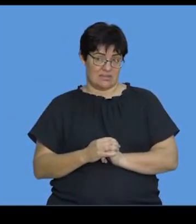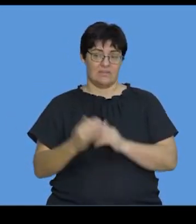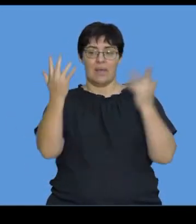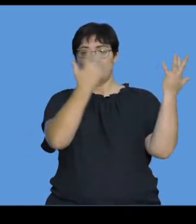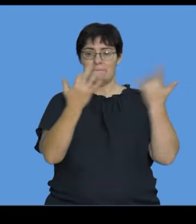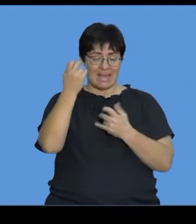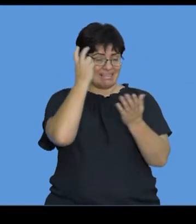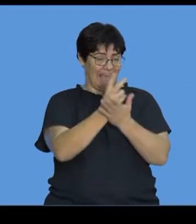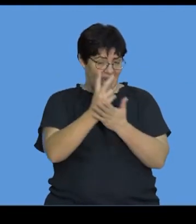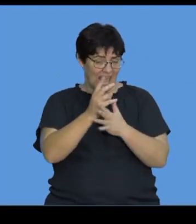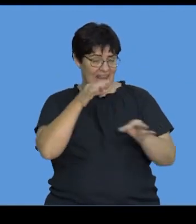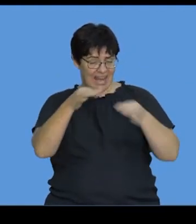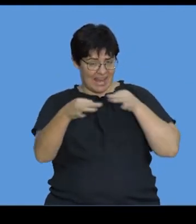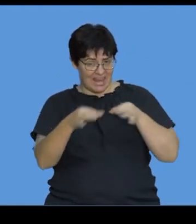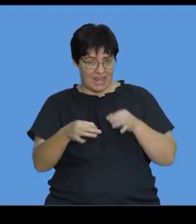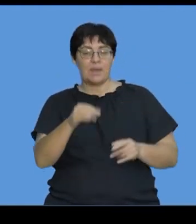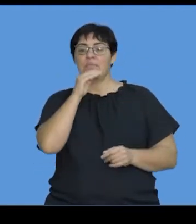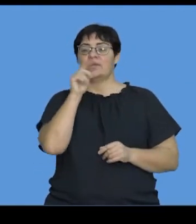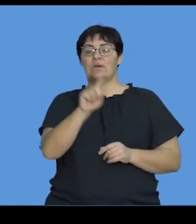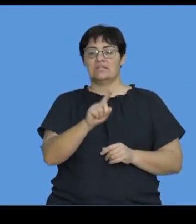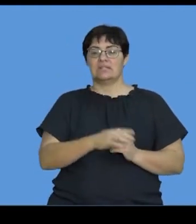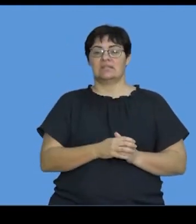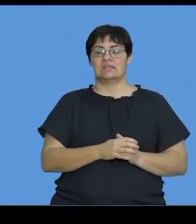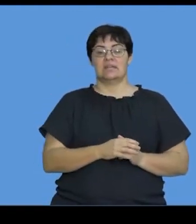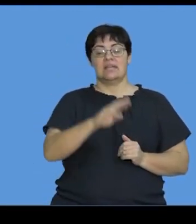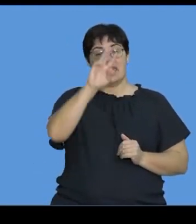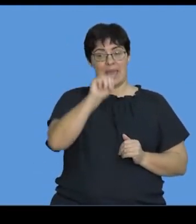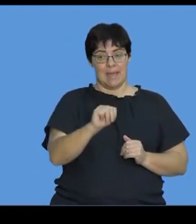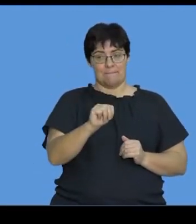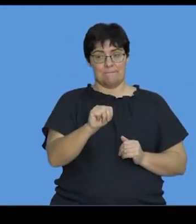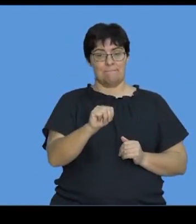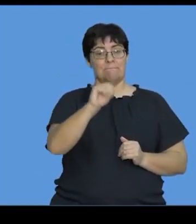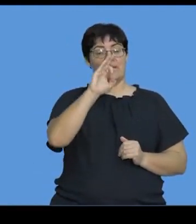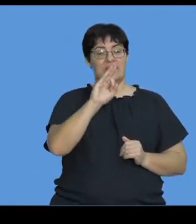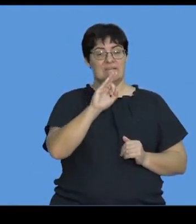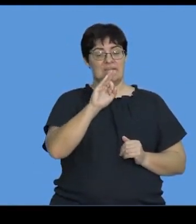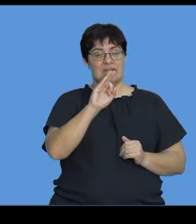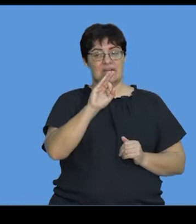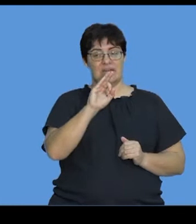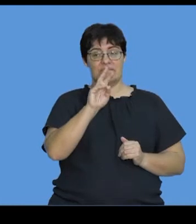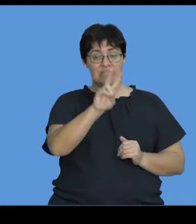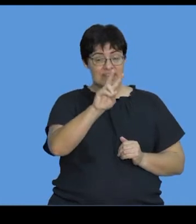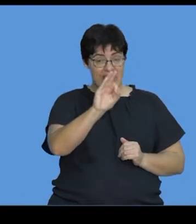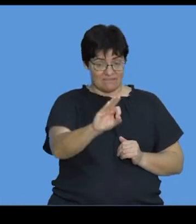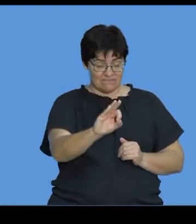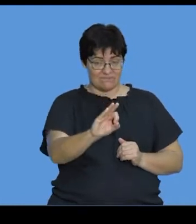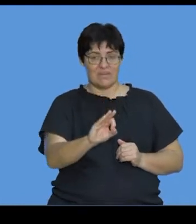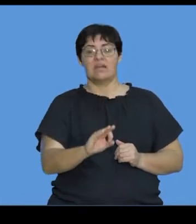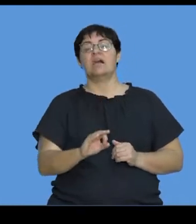all the maths again, that means that this is going to be M VF minus